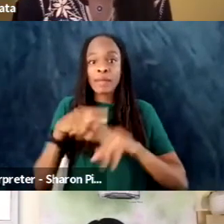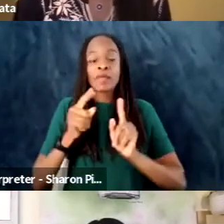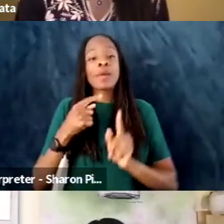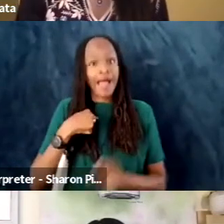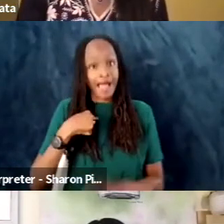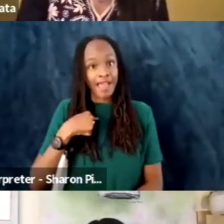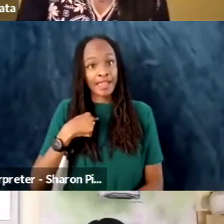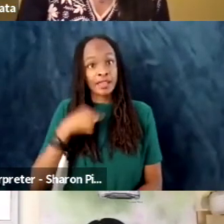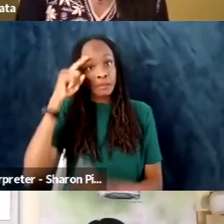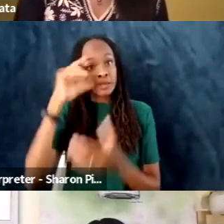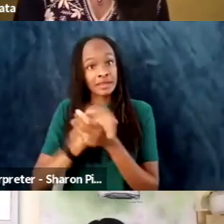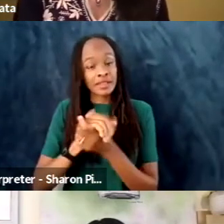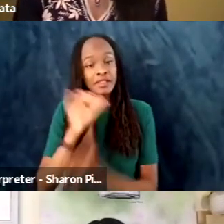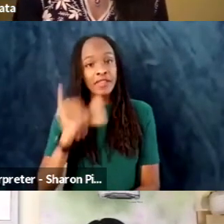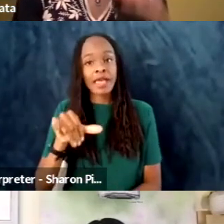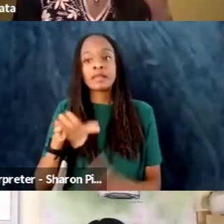believe